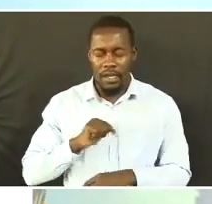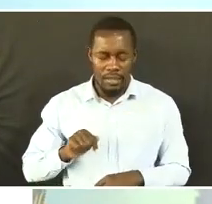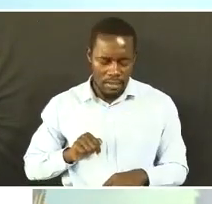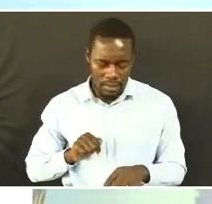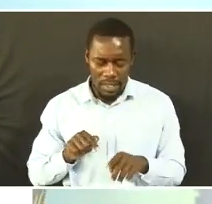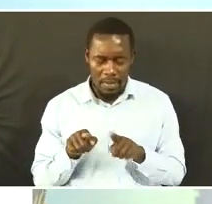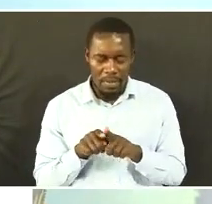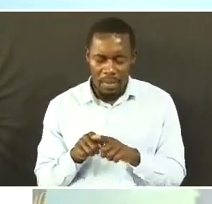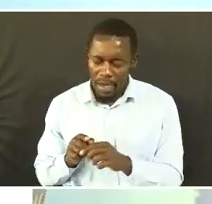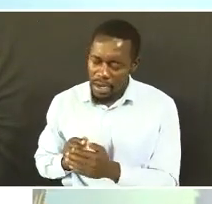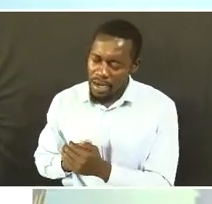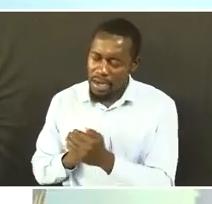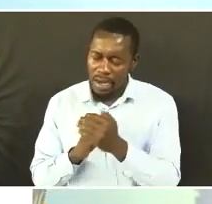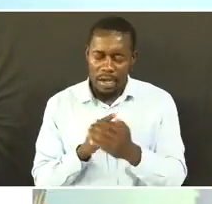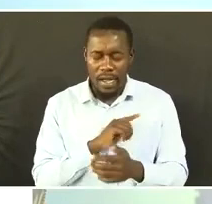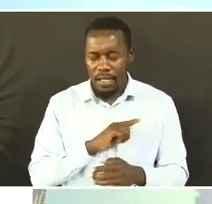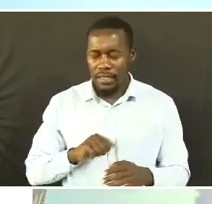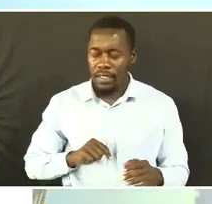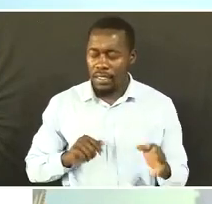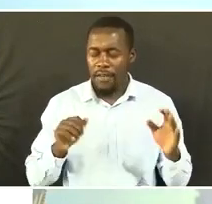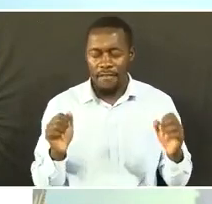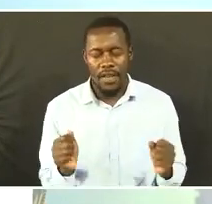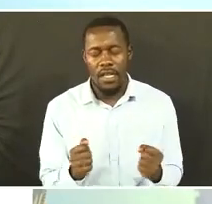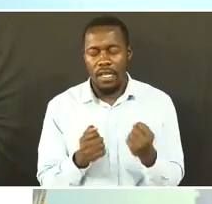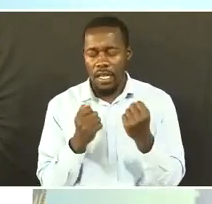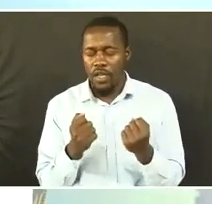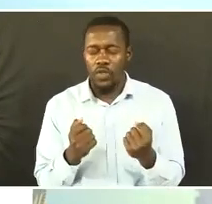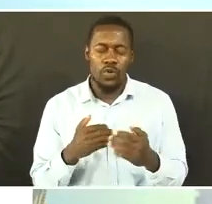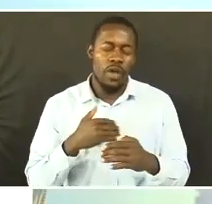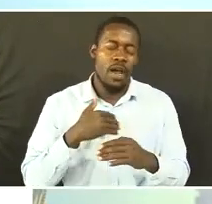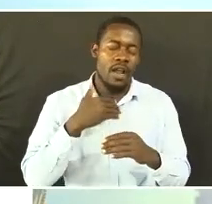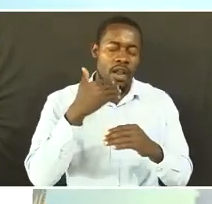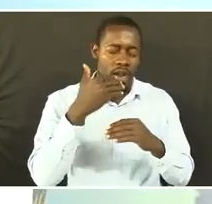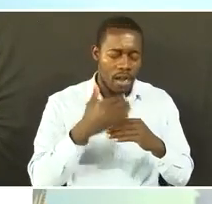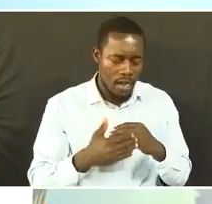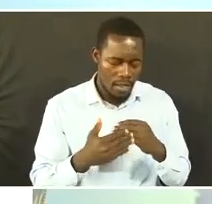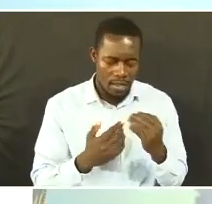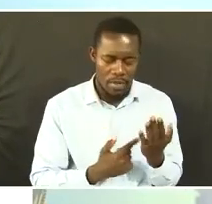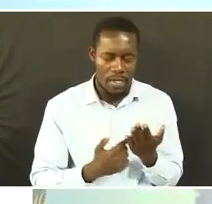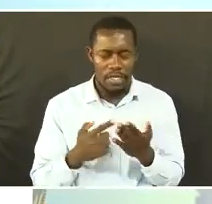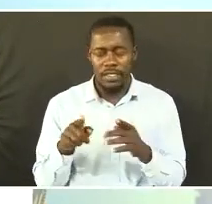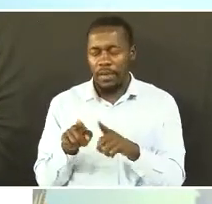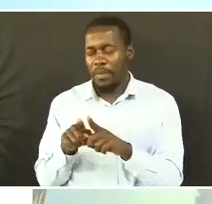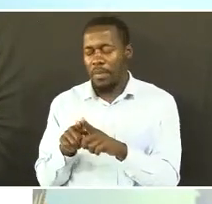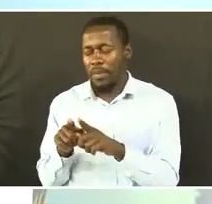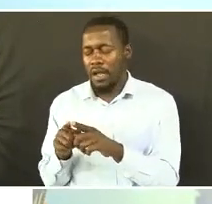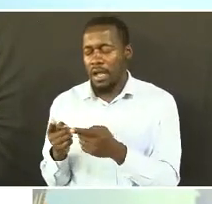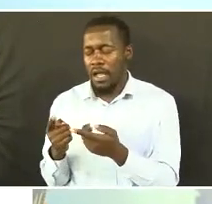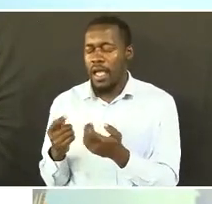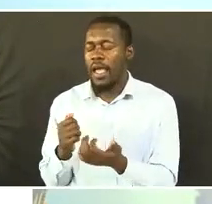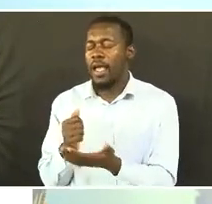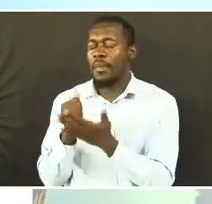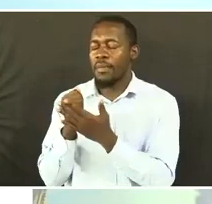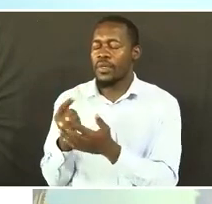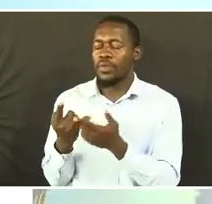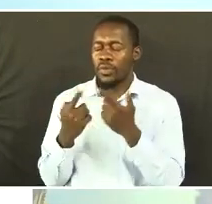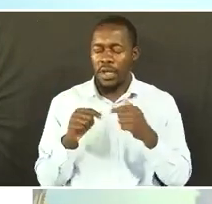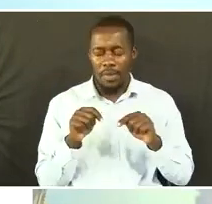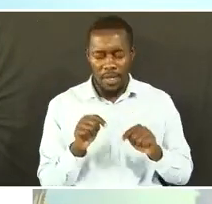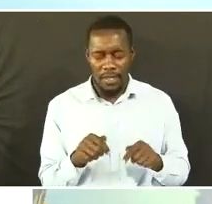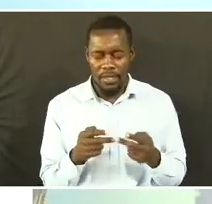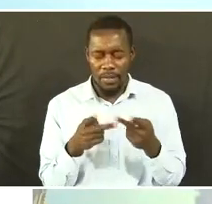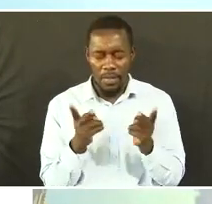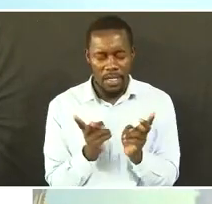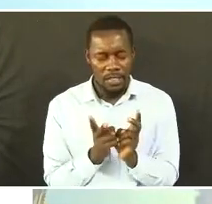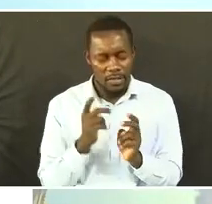shepherded us safely through another week, and has brought us into this sanctuary, this place of prayer,